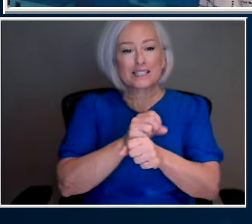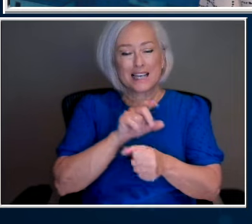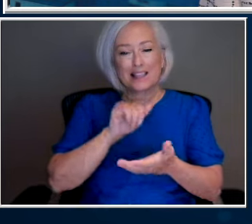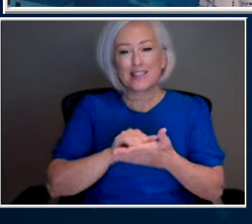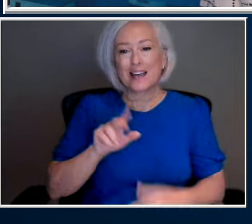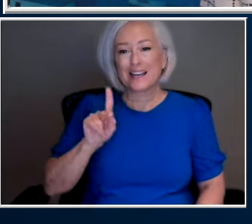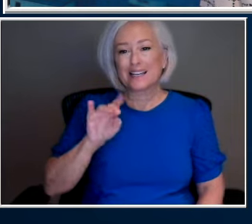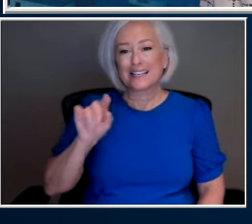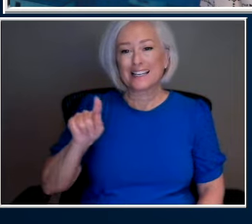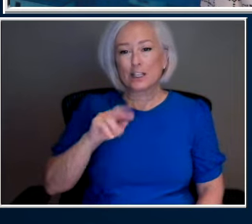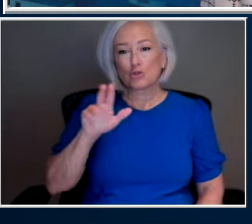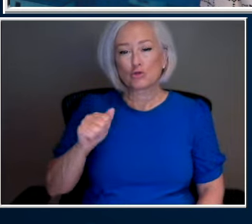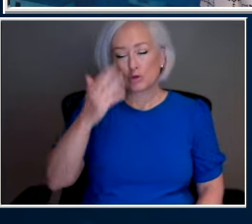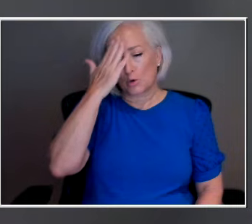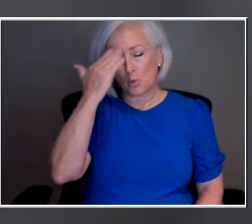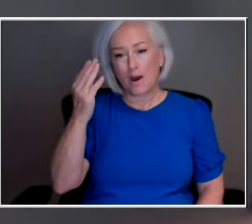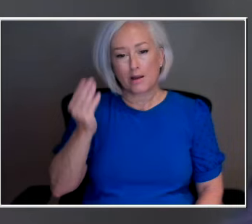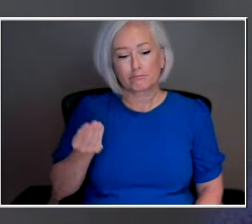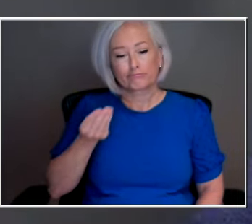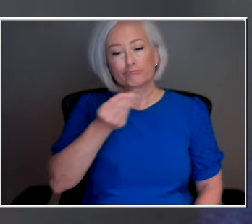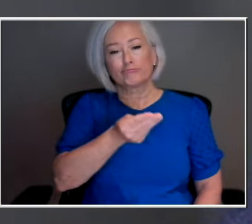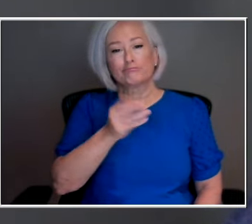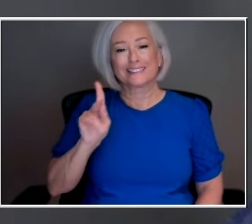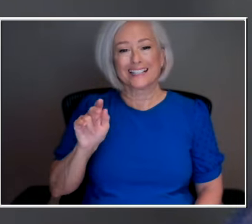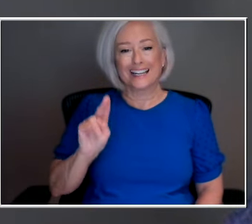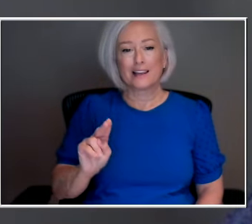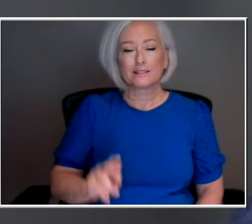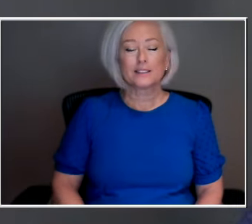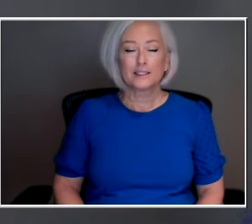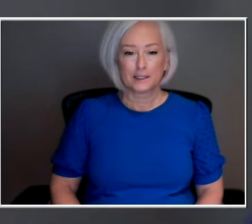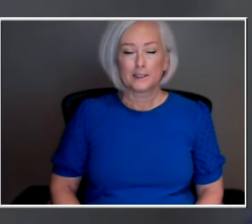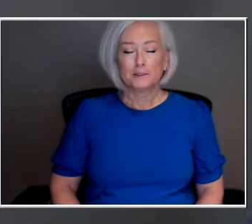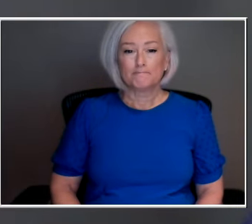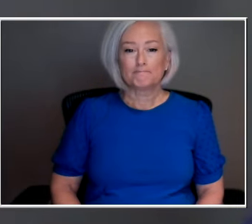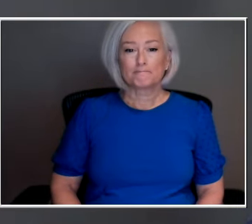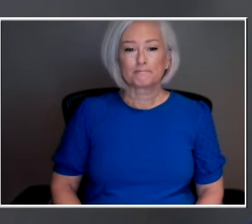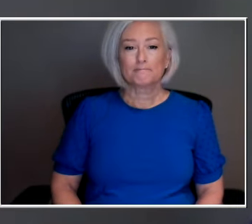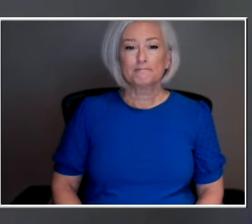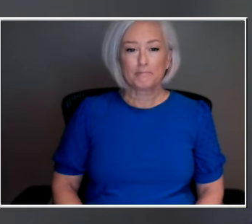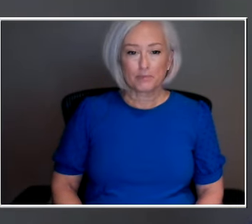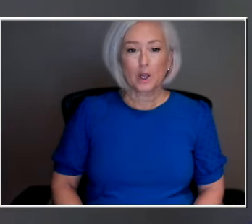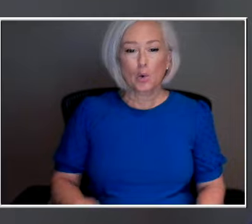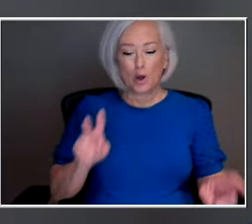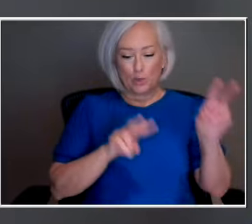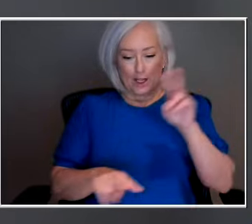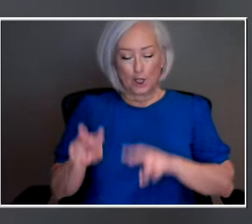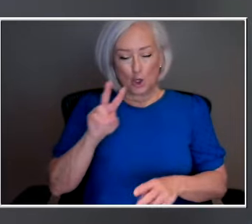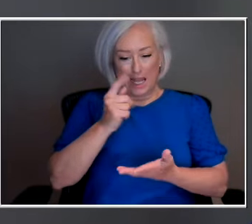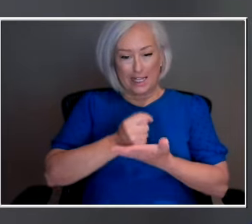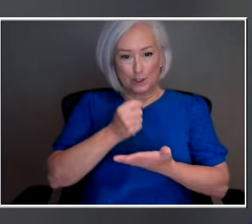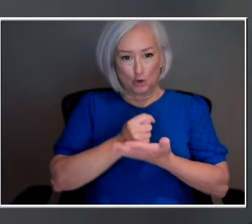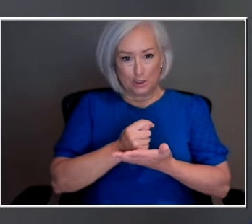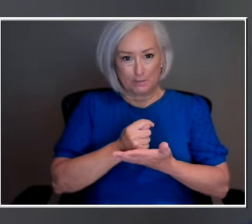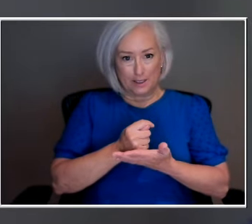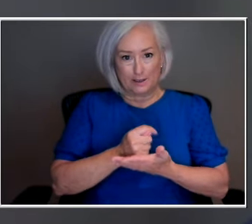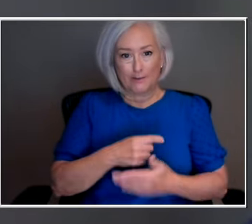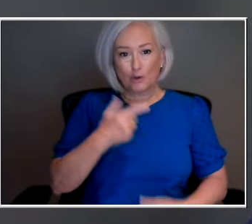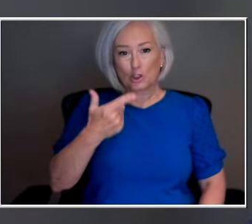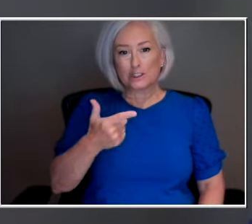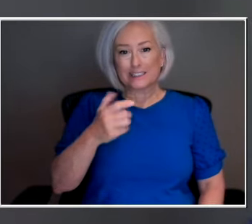Ken? Yeah, so, the treatment landscape for GE Junction cancer, esophageal